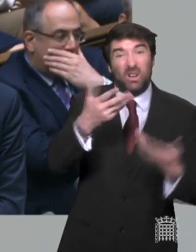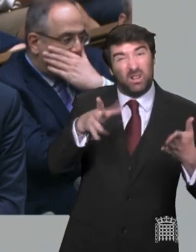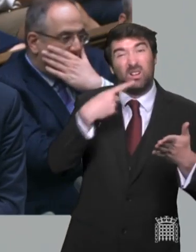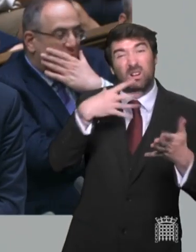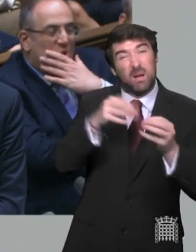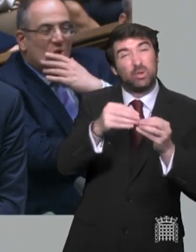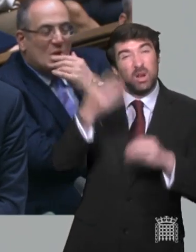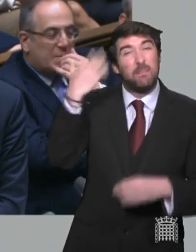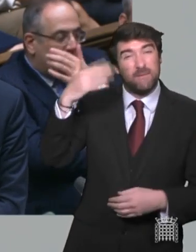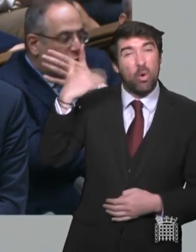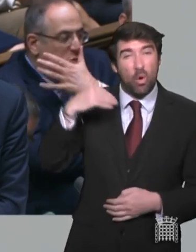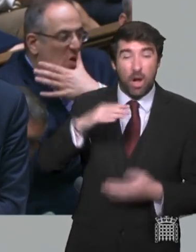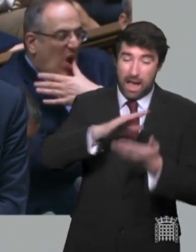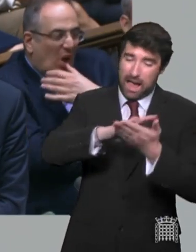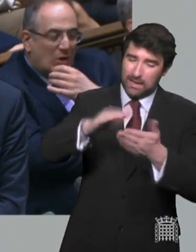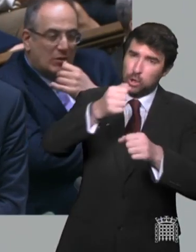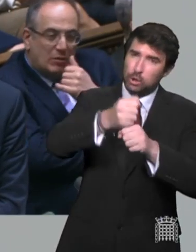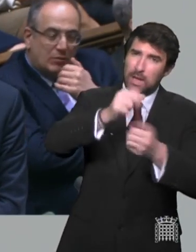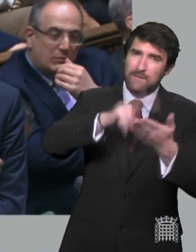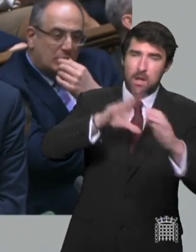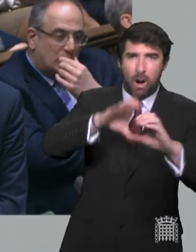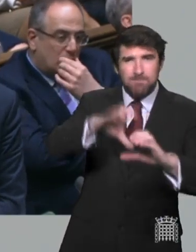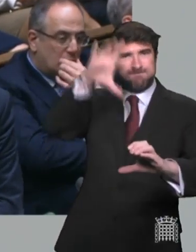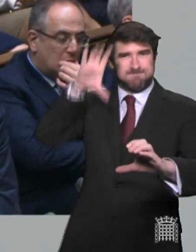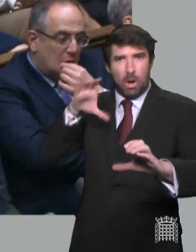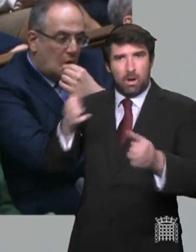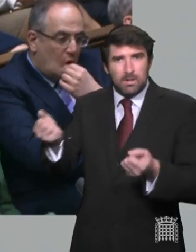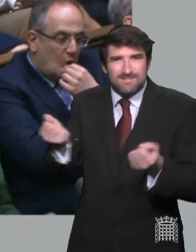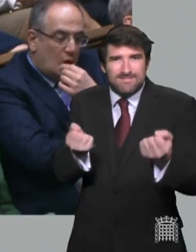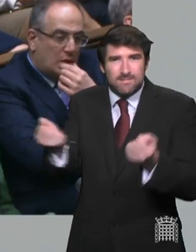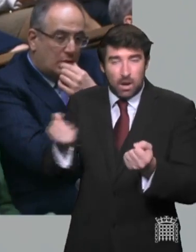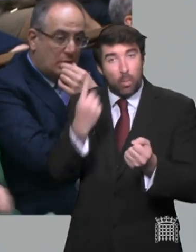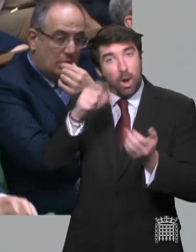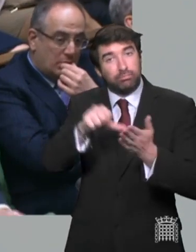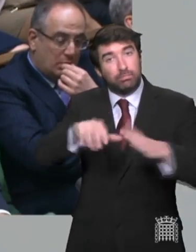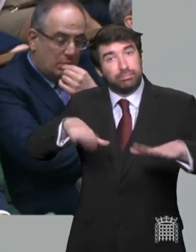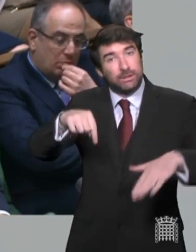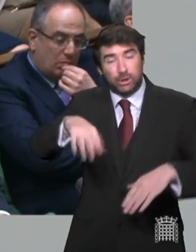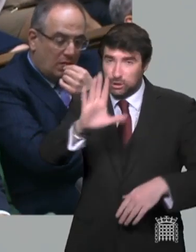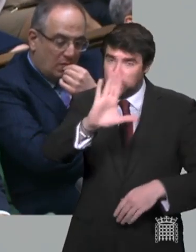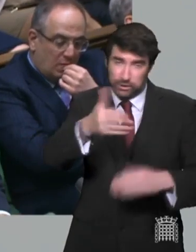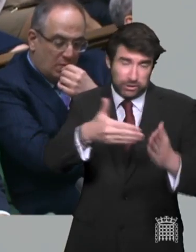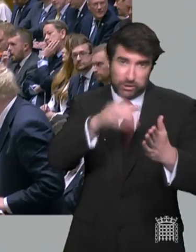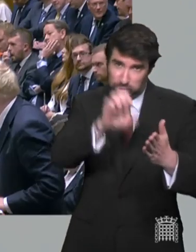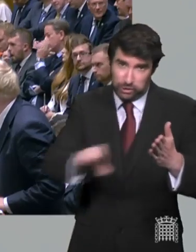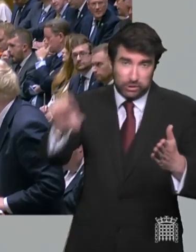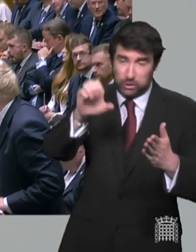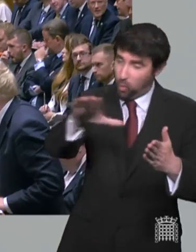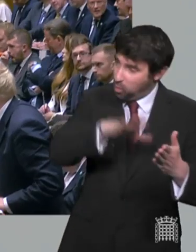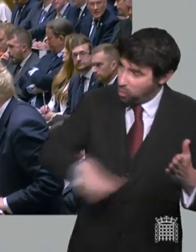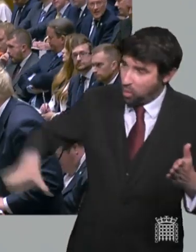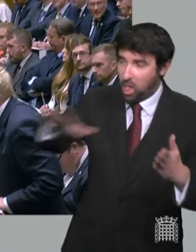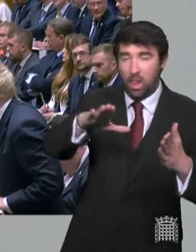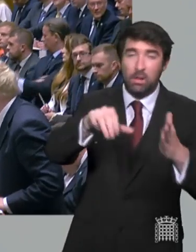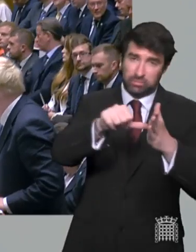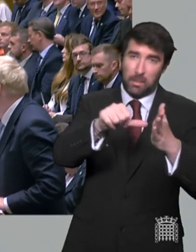The career structure of HGV drivers is affecting countries across the whole of the EU. But can I propose that